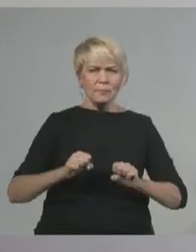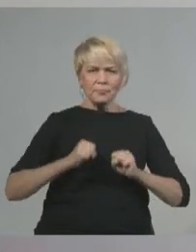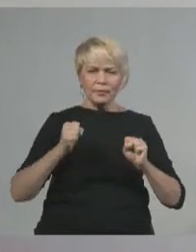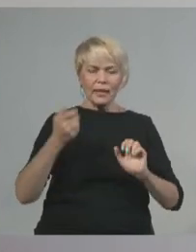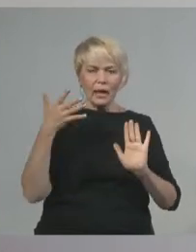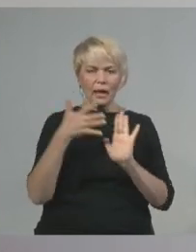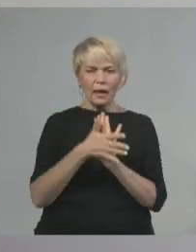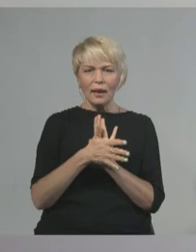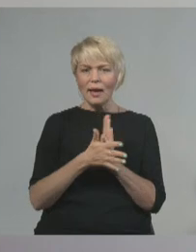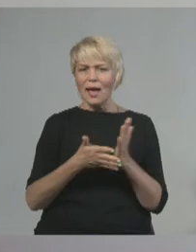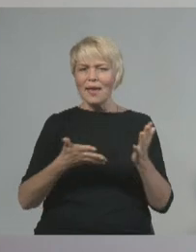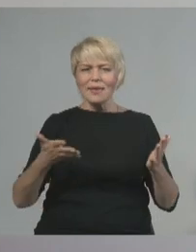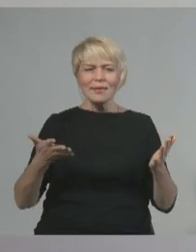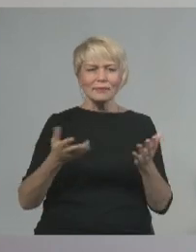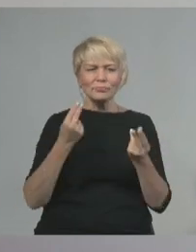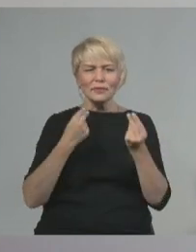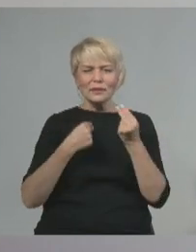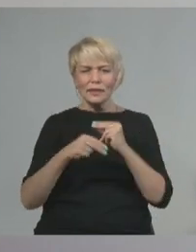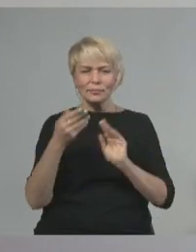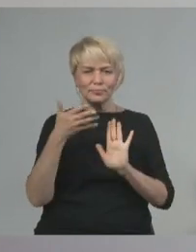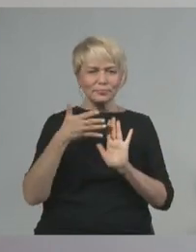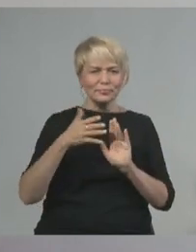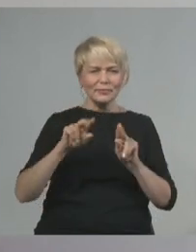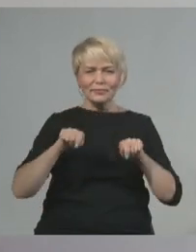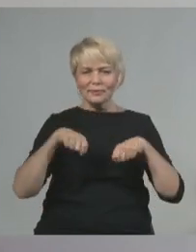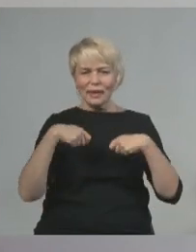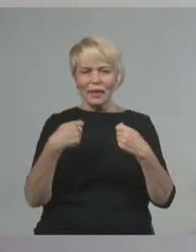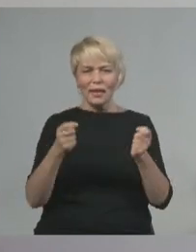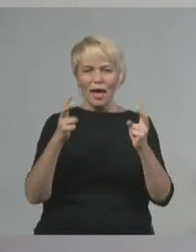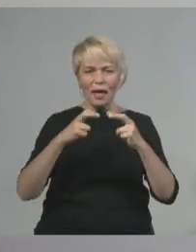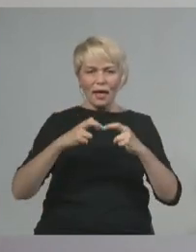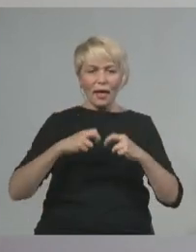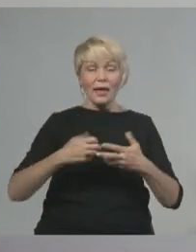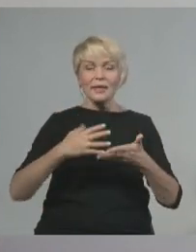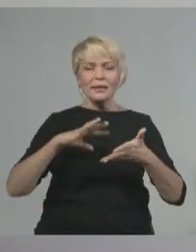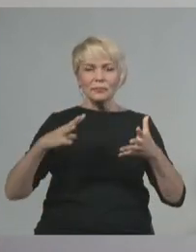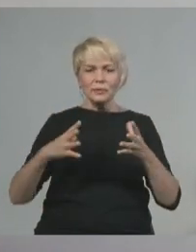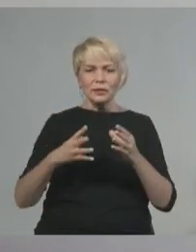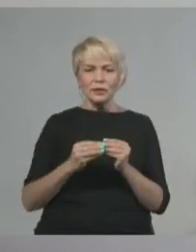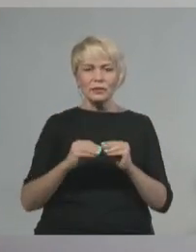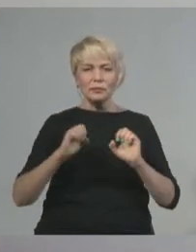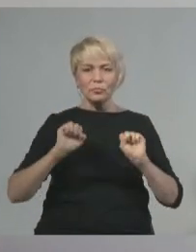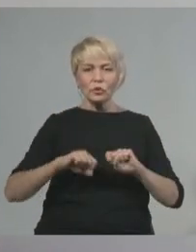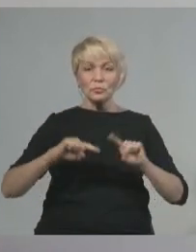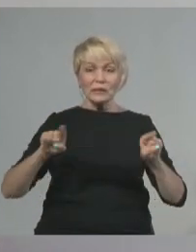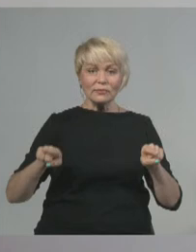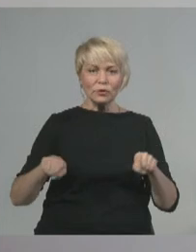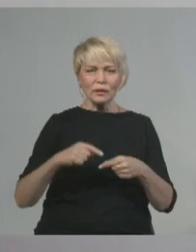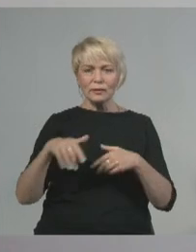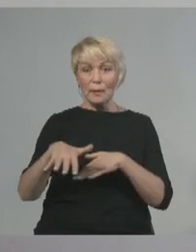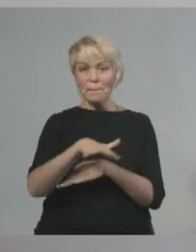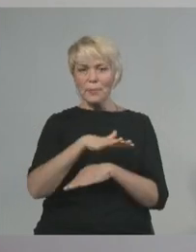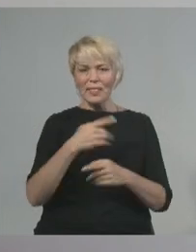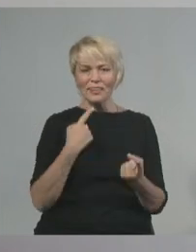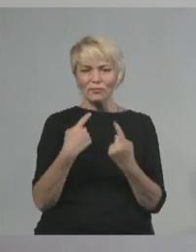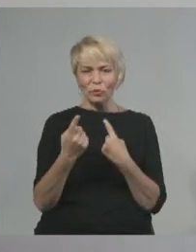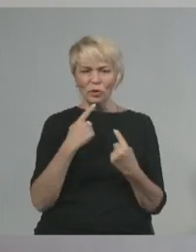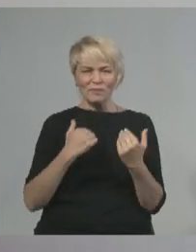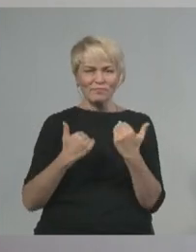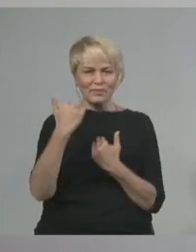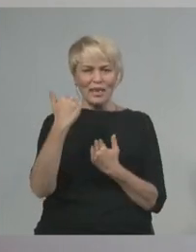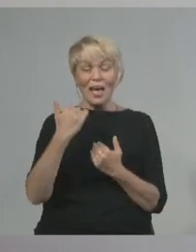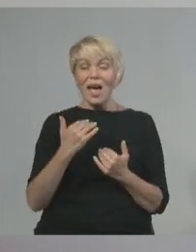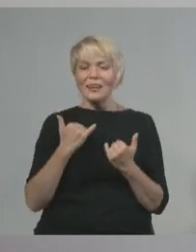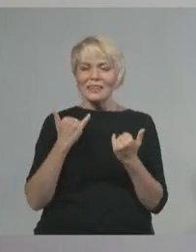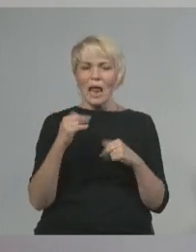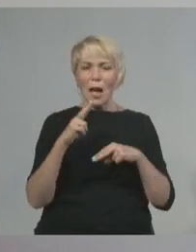how can we really create civic space for high quality dialogue for descent and for the construction of some of